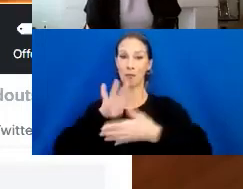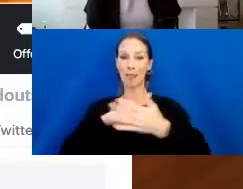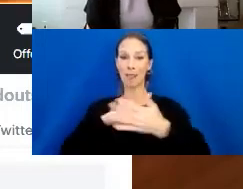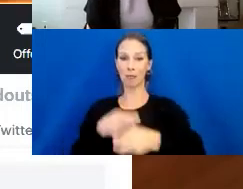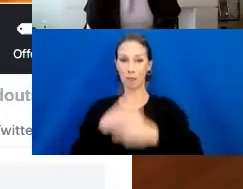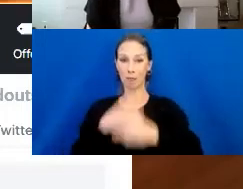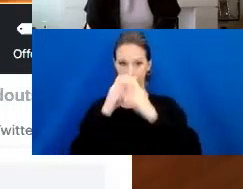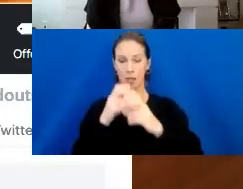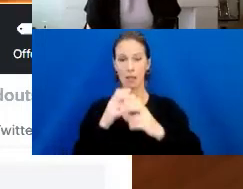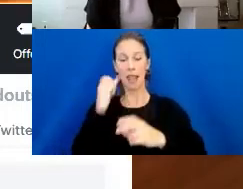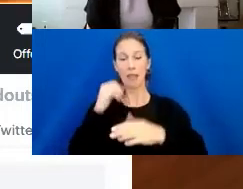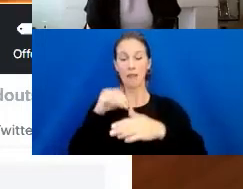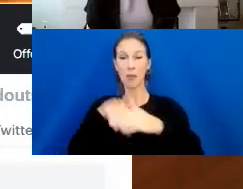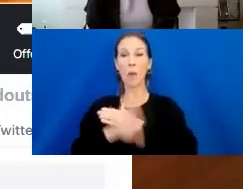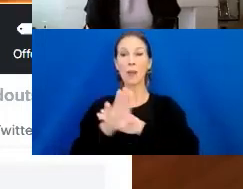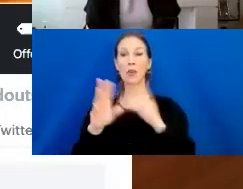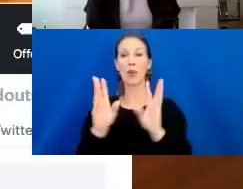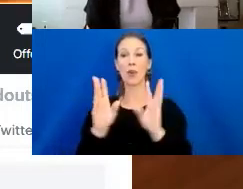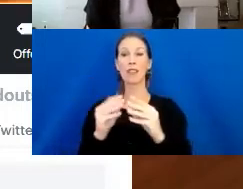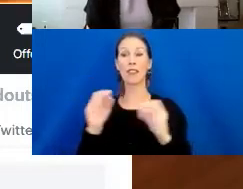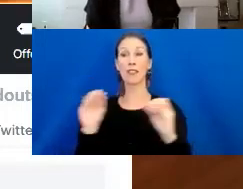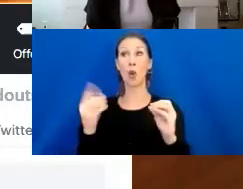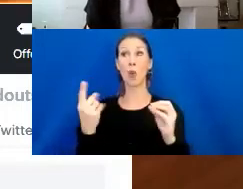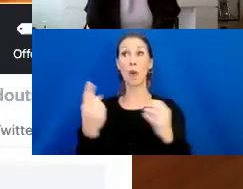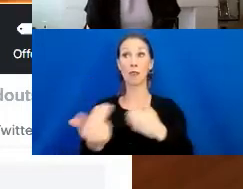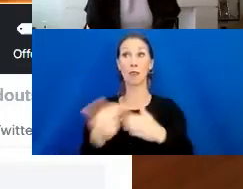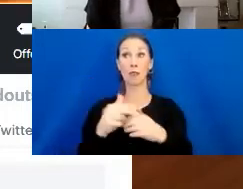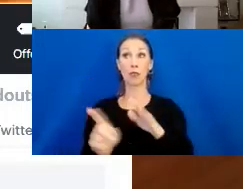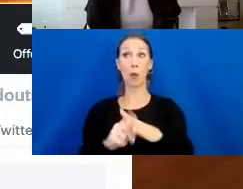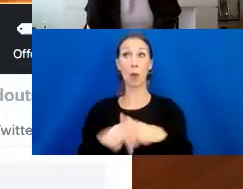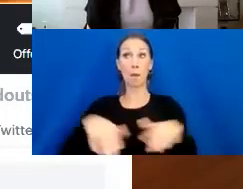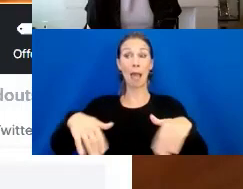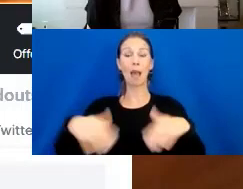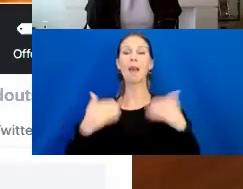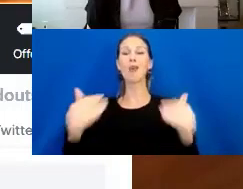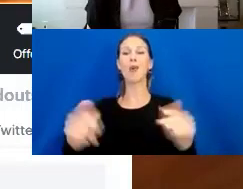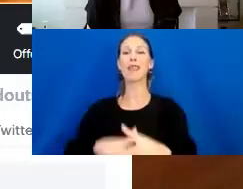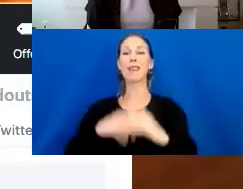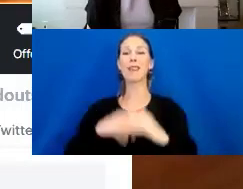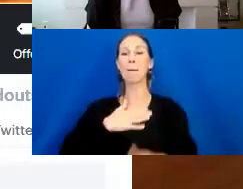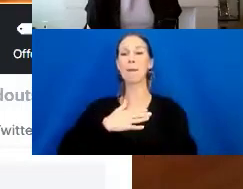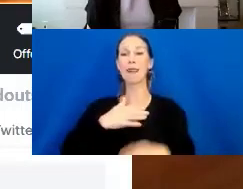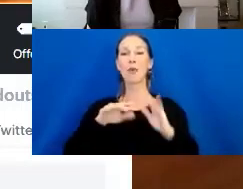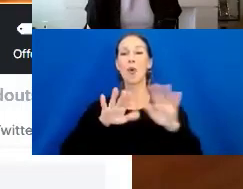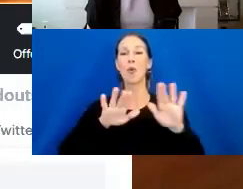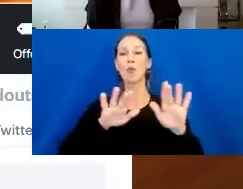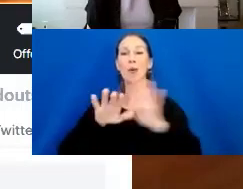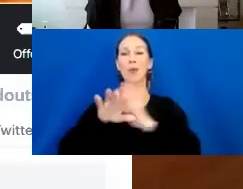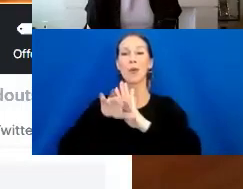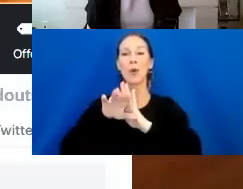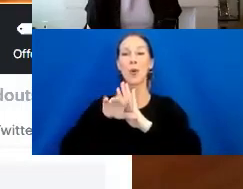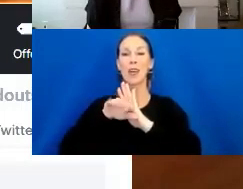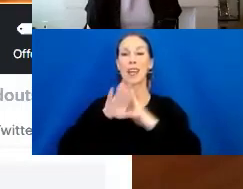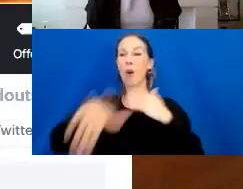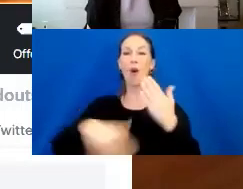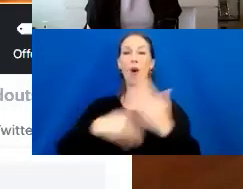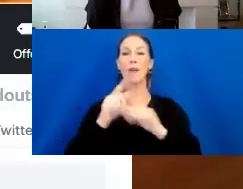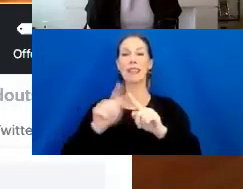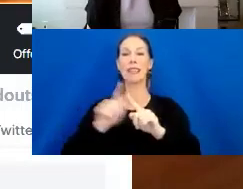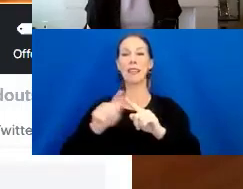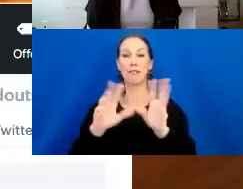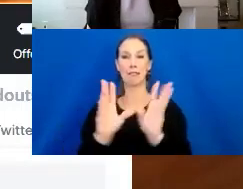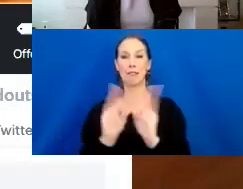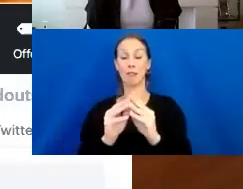nobody there yet and you don't have any attendees, please go ahead and get started. We are recording all of the sessions, so they will